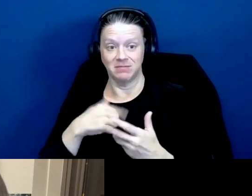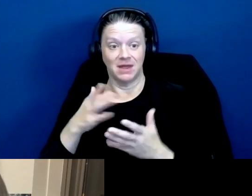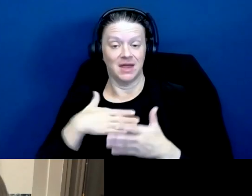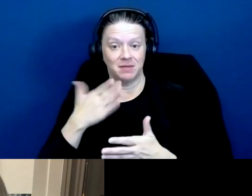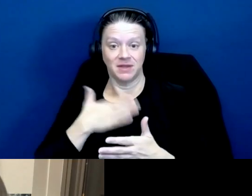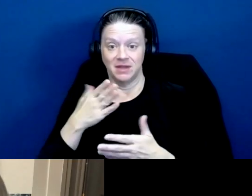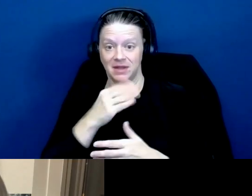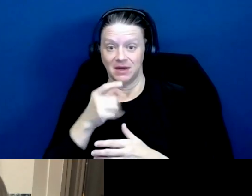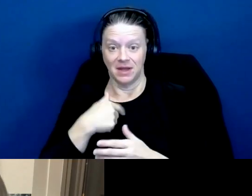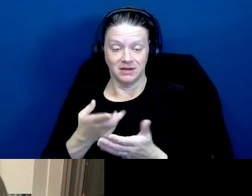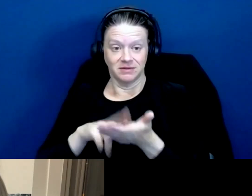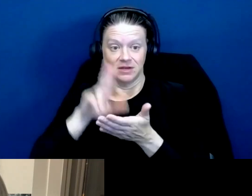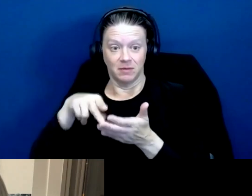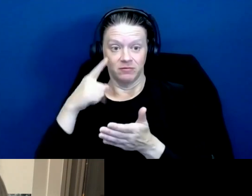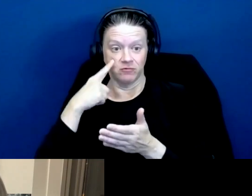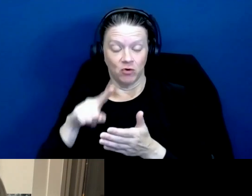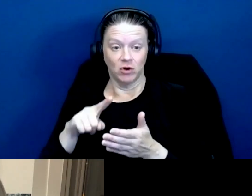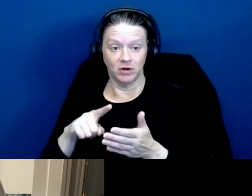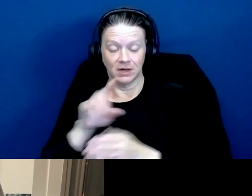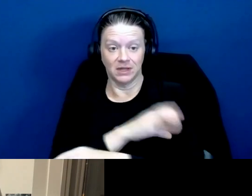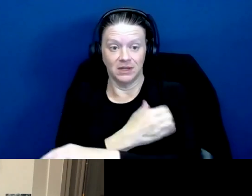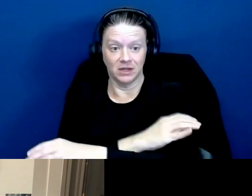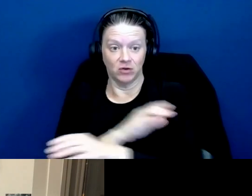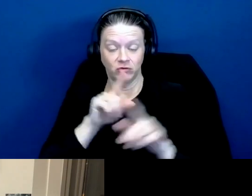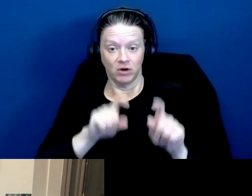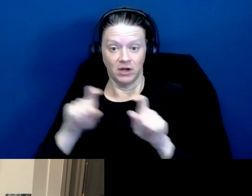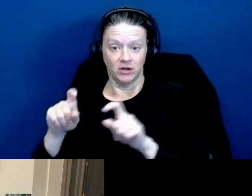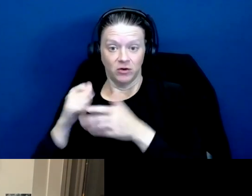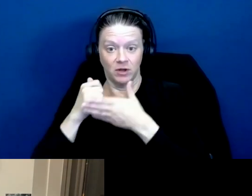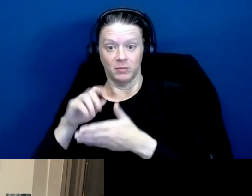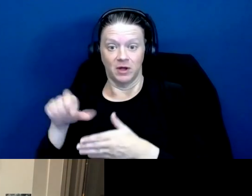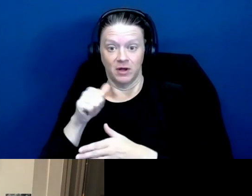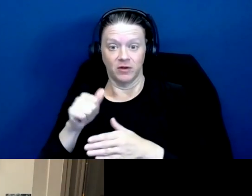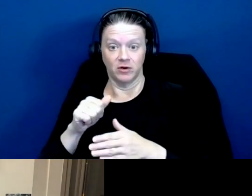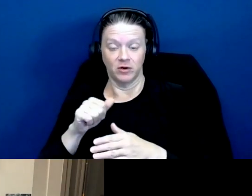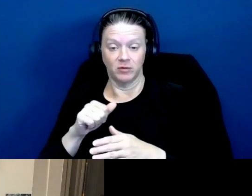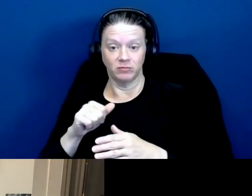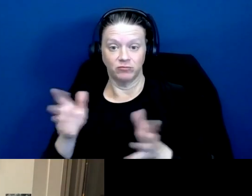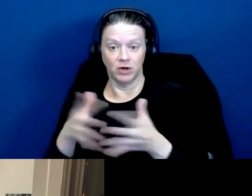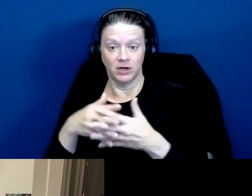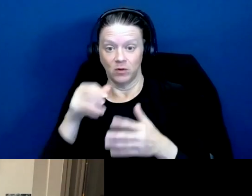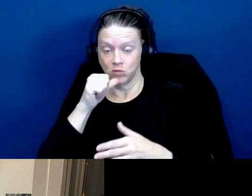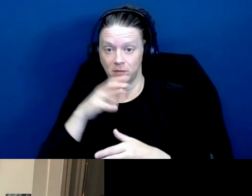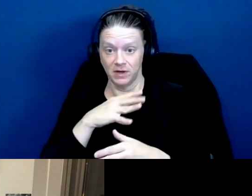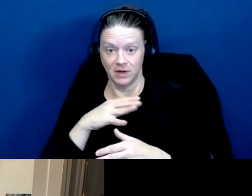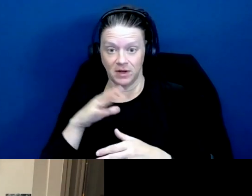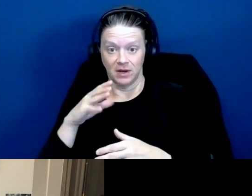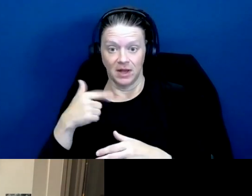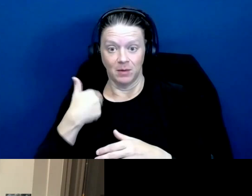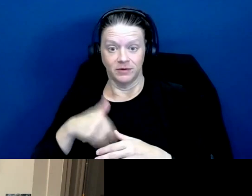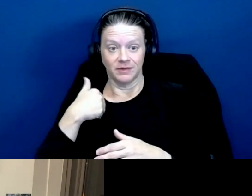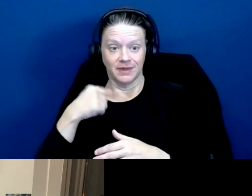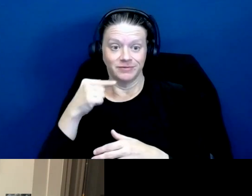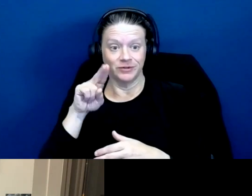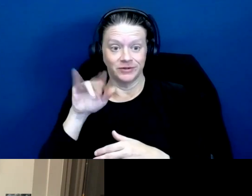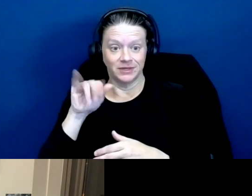I signed up for a clinical trial to help other pregnant women by, you know, being the quote unquote guinea